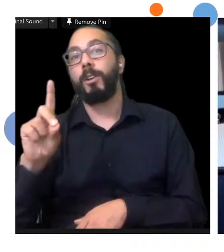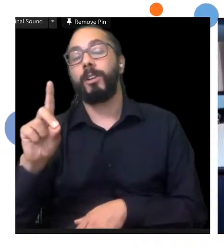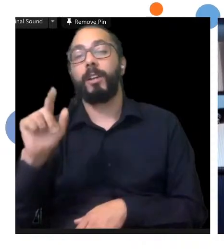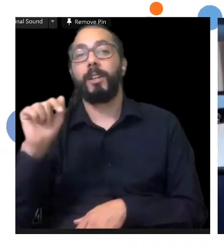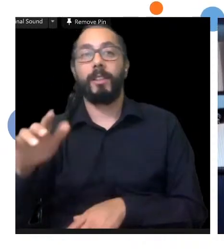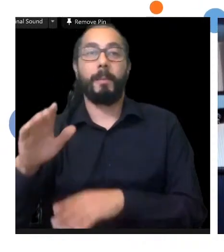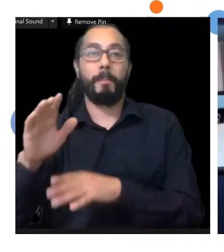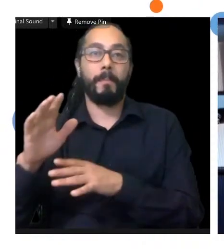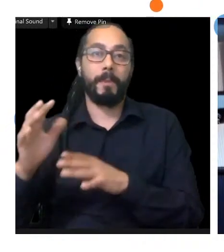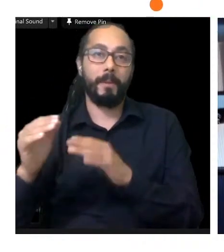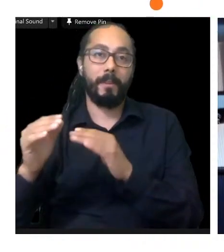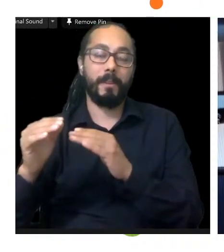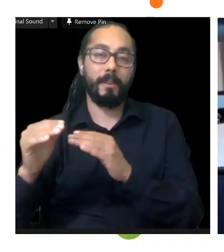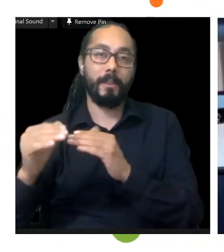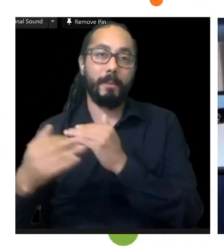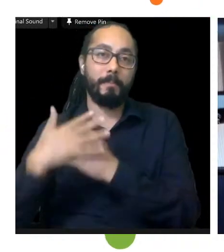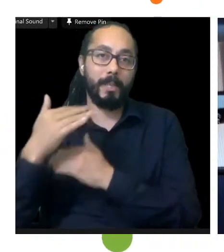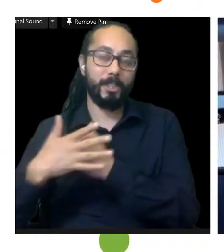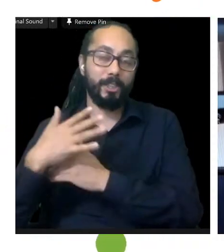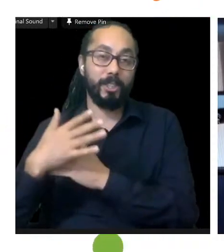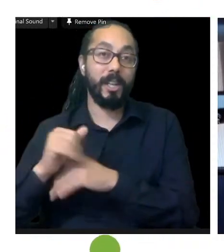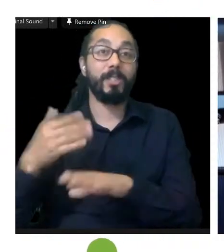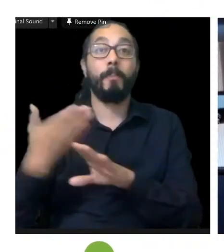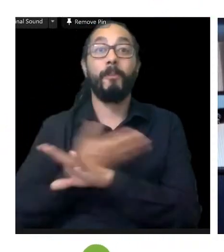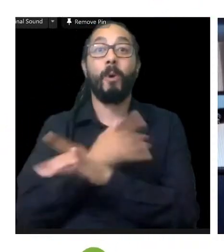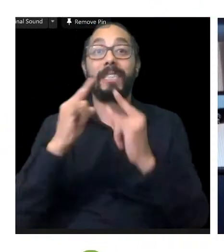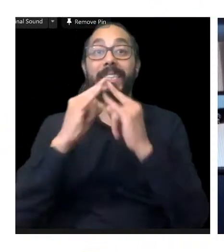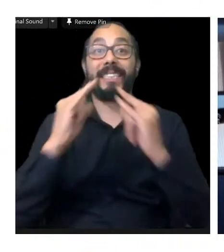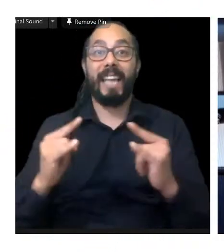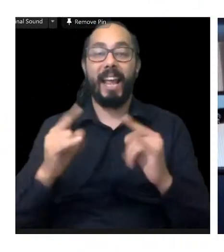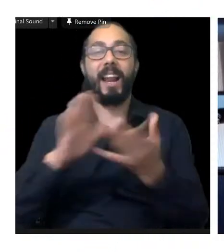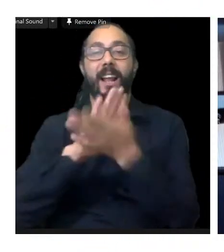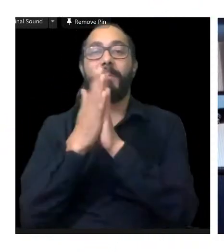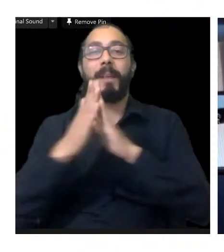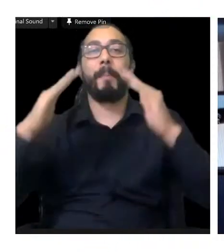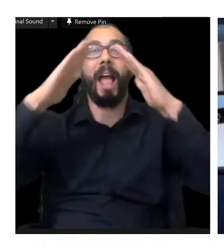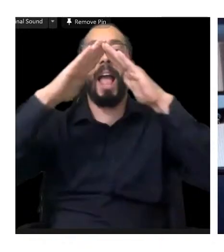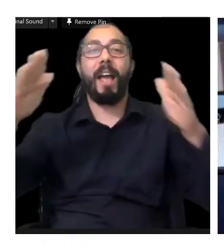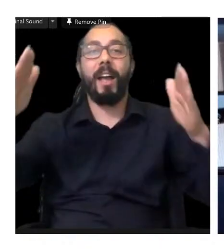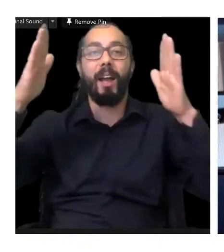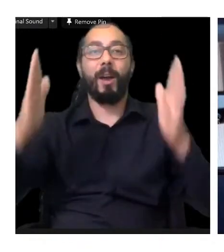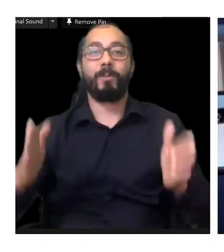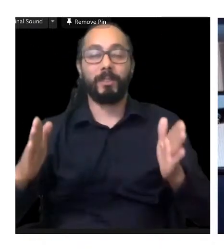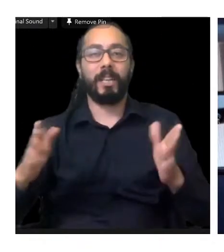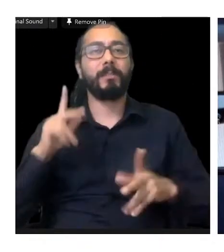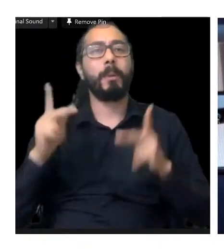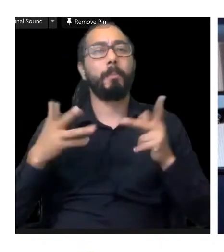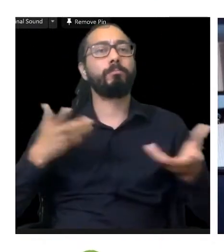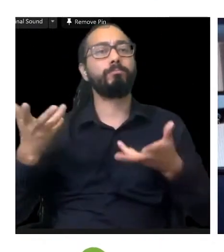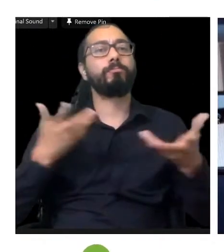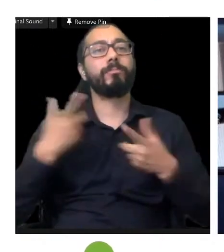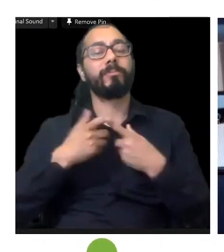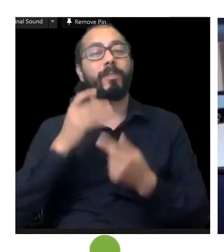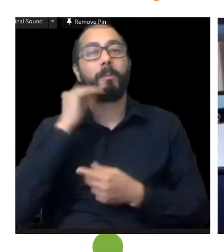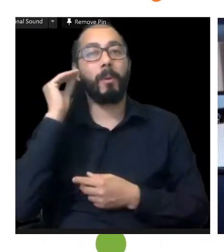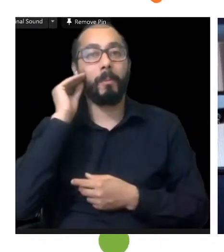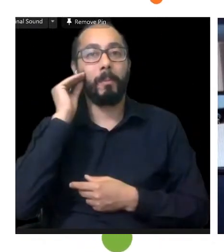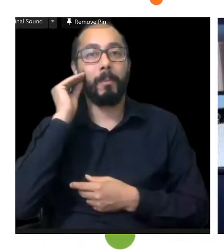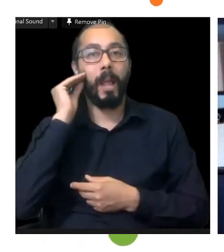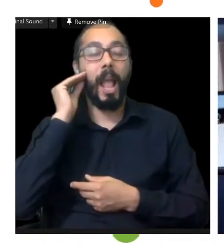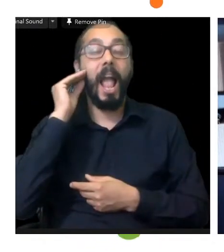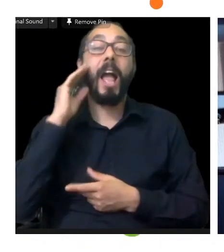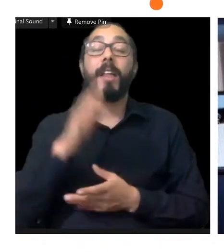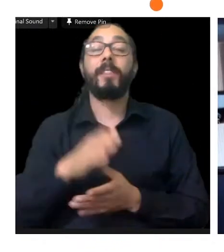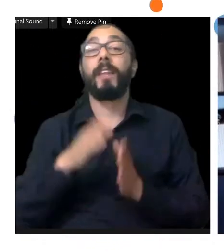people engage with us from their homes. And we went even further with that, with a sub-brand for our donor activities, which was Bard in Your Heart.